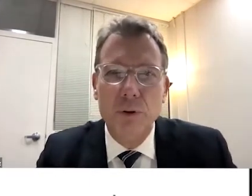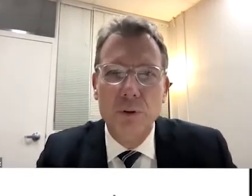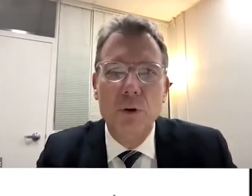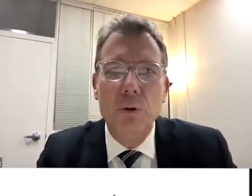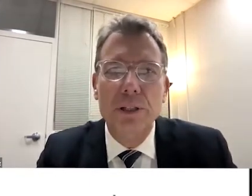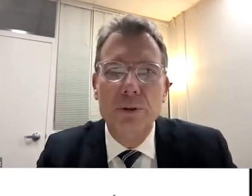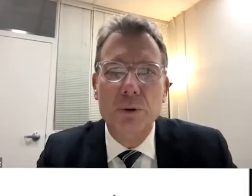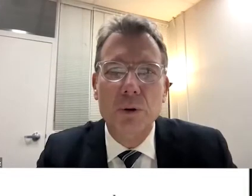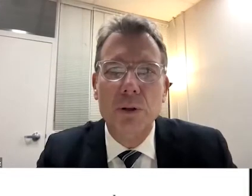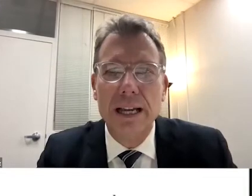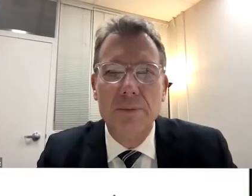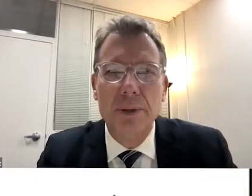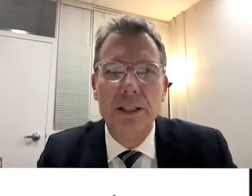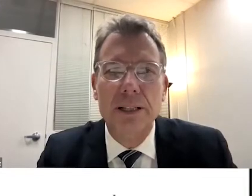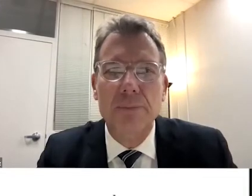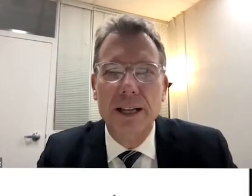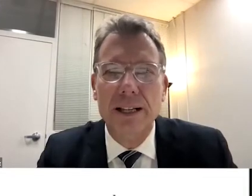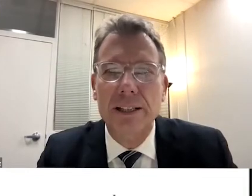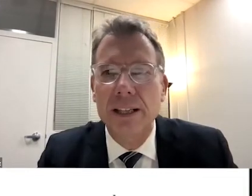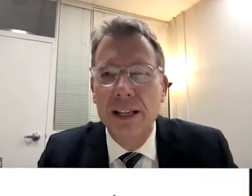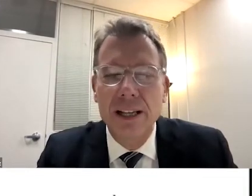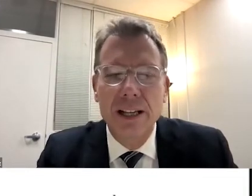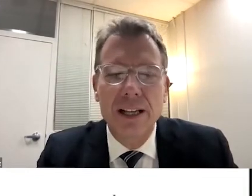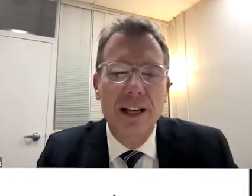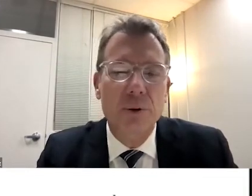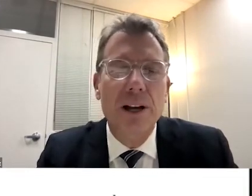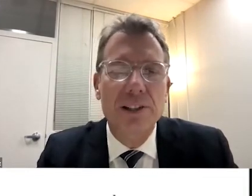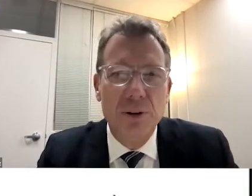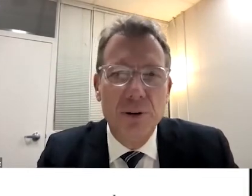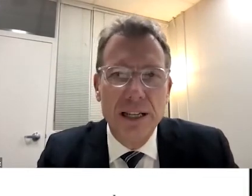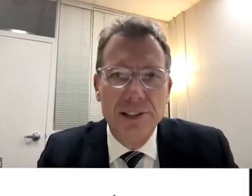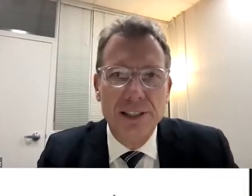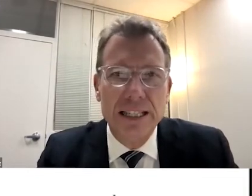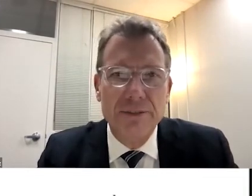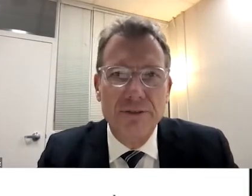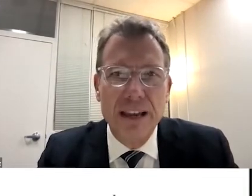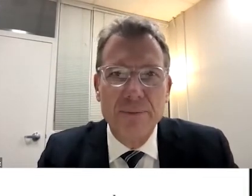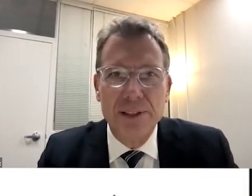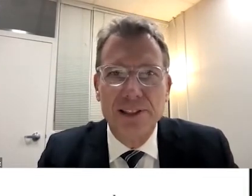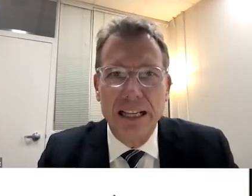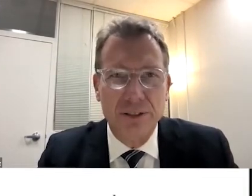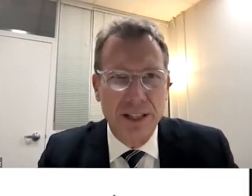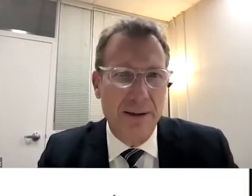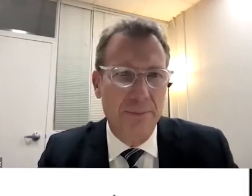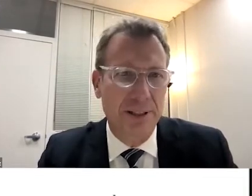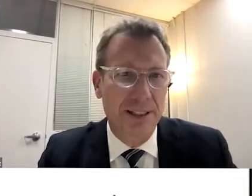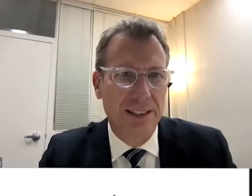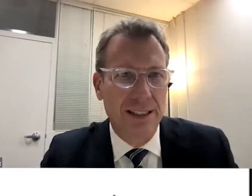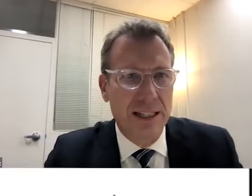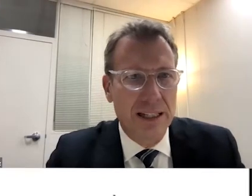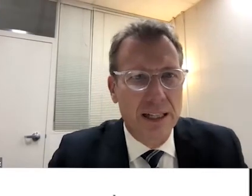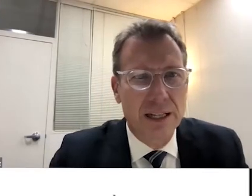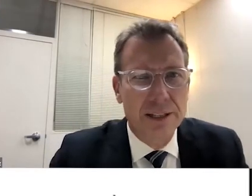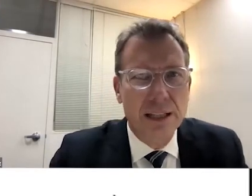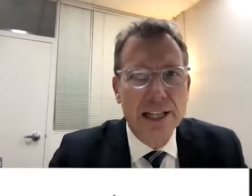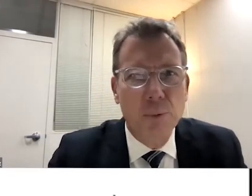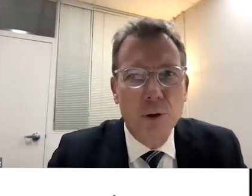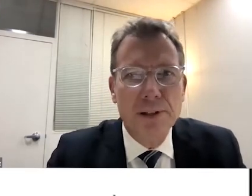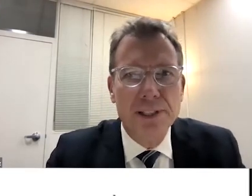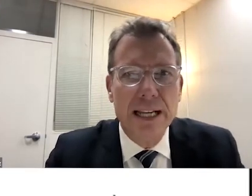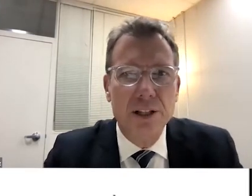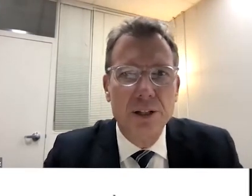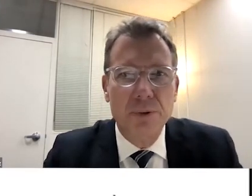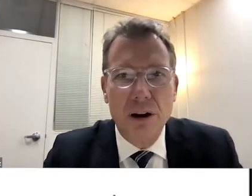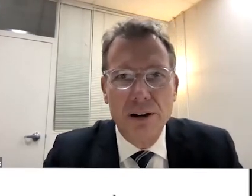2021-24 Local Control Accountability Plan, otherwise known as the famous LCAP. The last